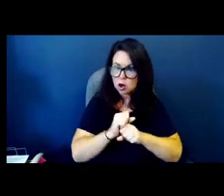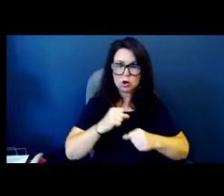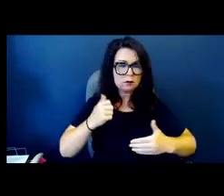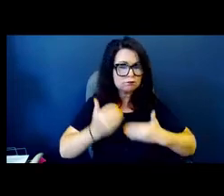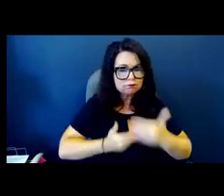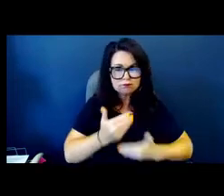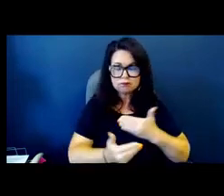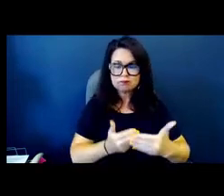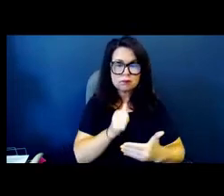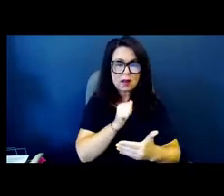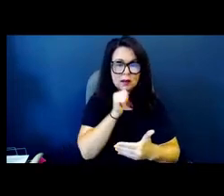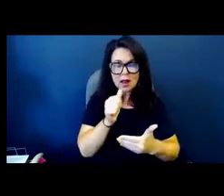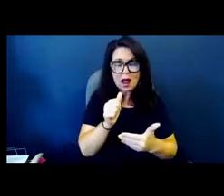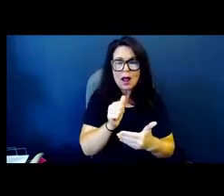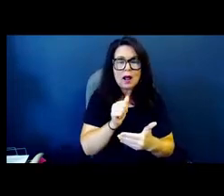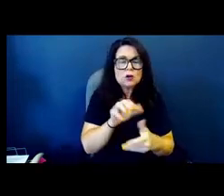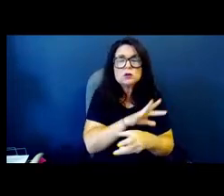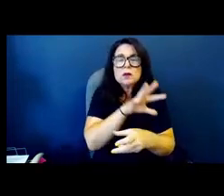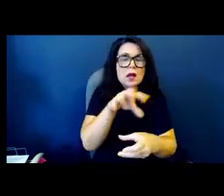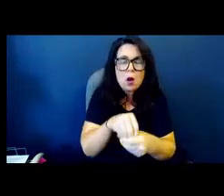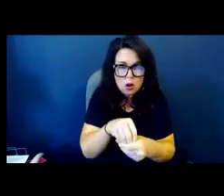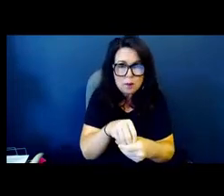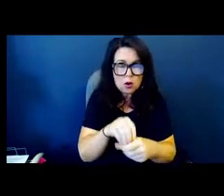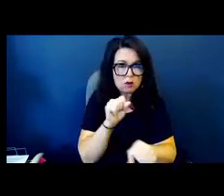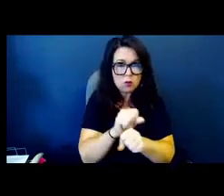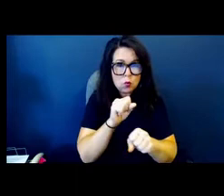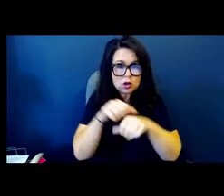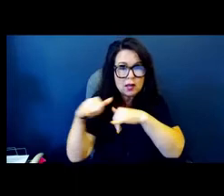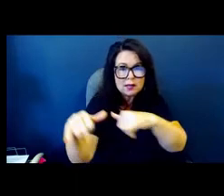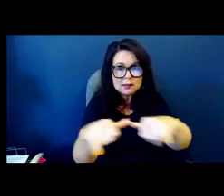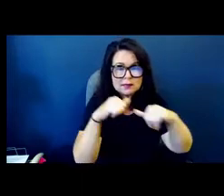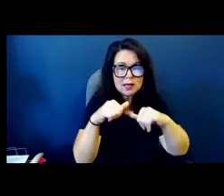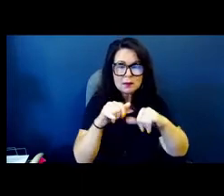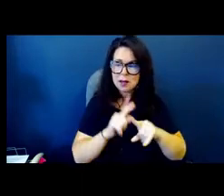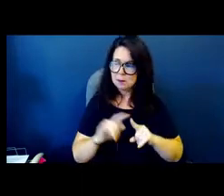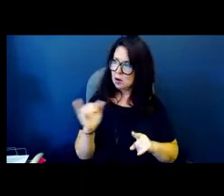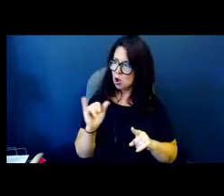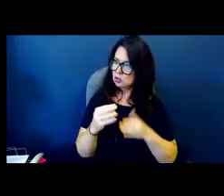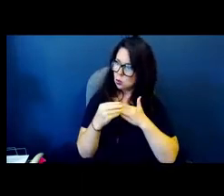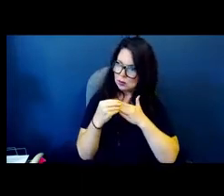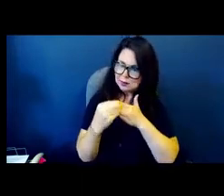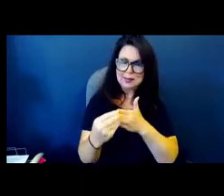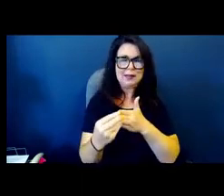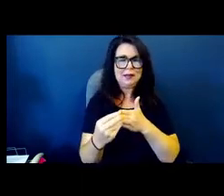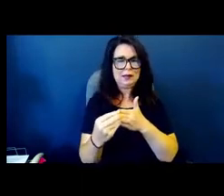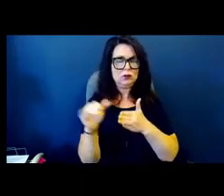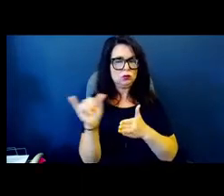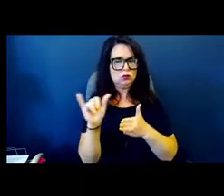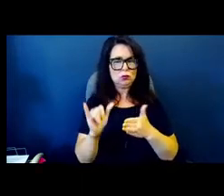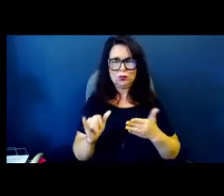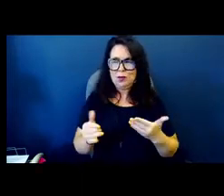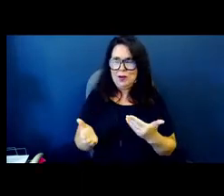be a part of the competitive workforce, but also to lead in the competitive workforce, no matter